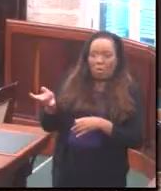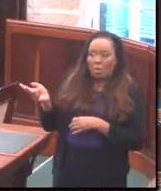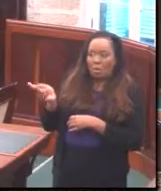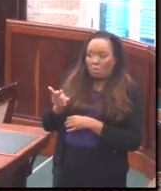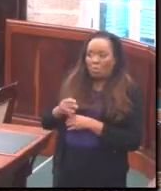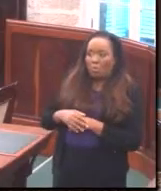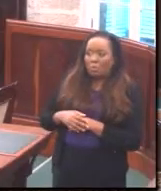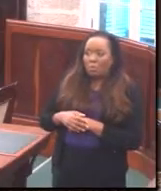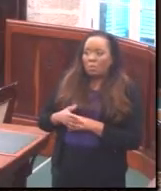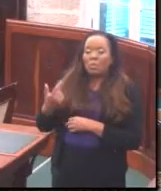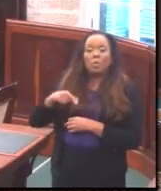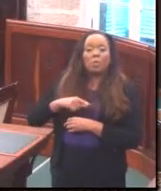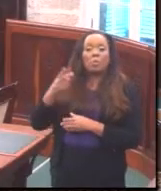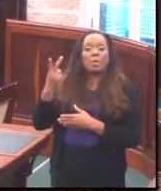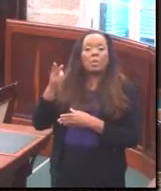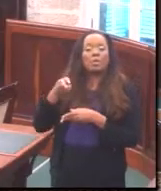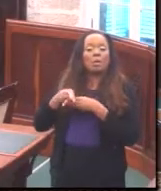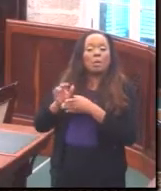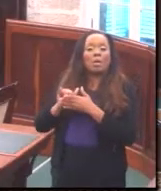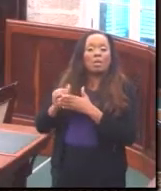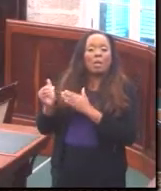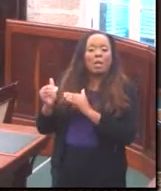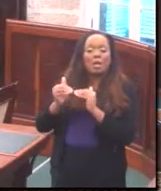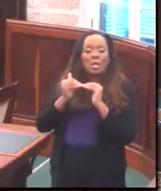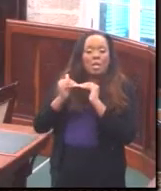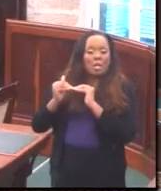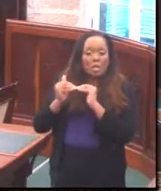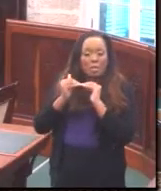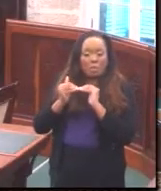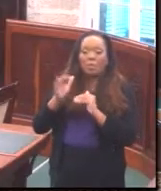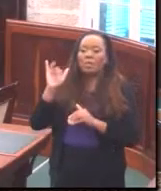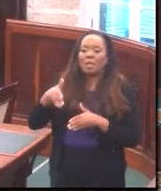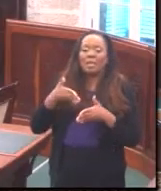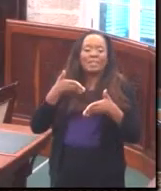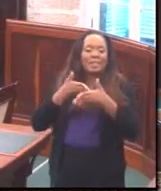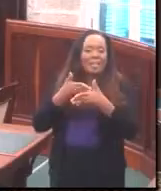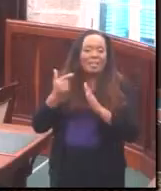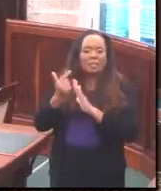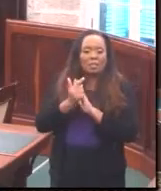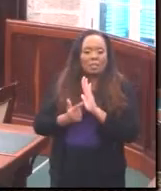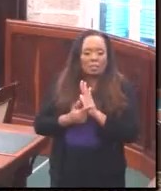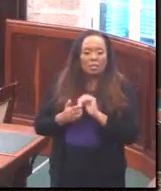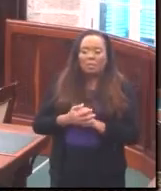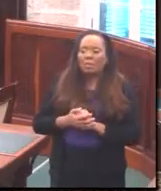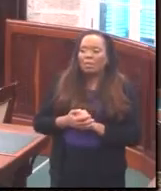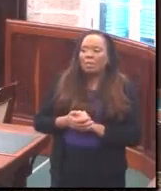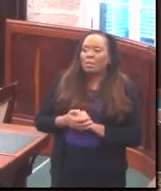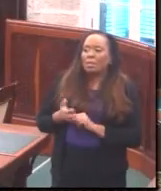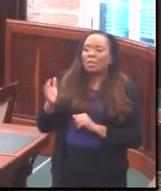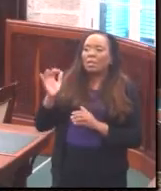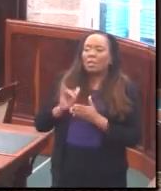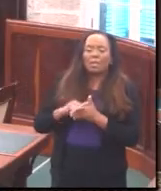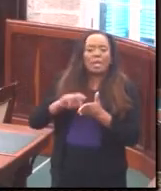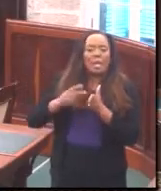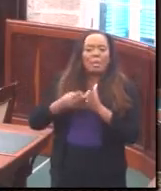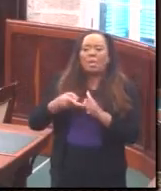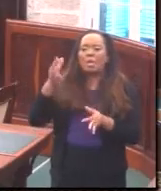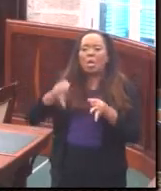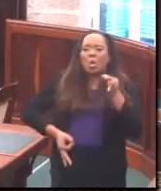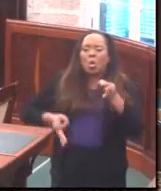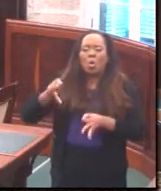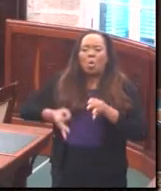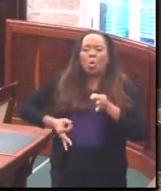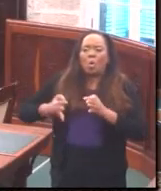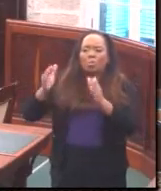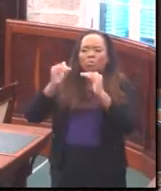equal and concurrent jurisdiction, and it is against the law. It undermines the independence of the judiciary. No reporting that is